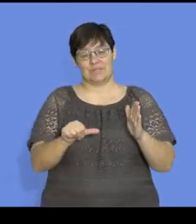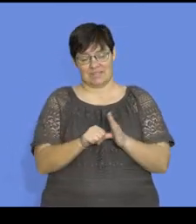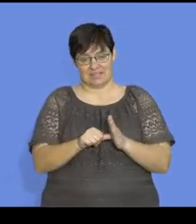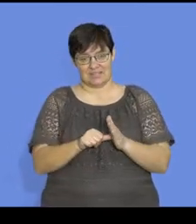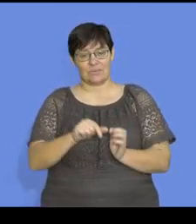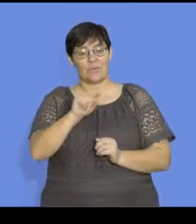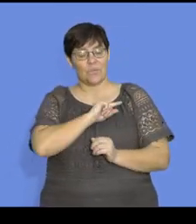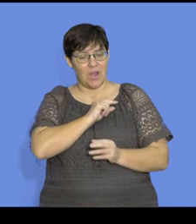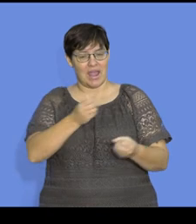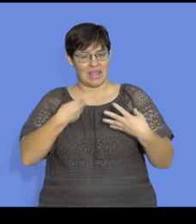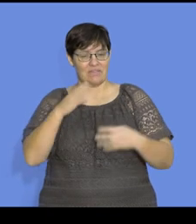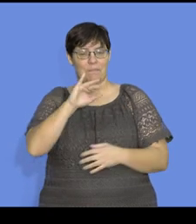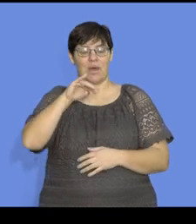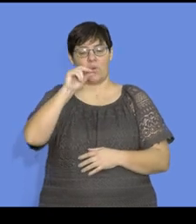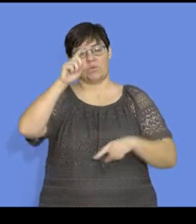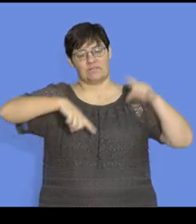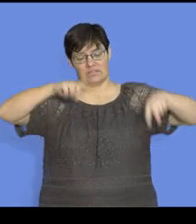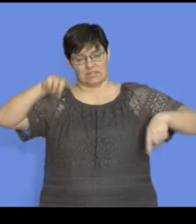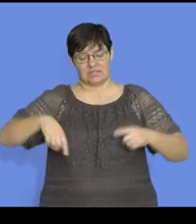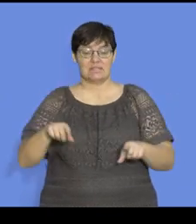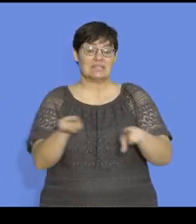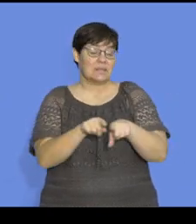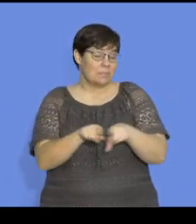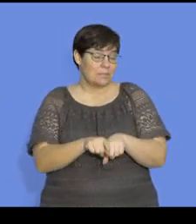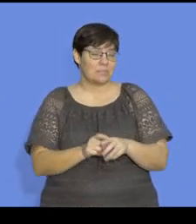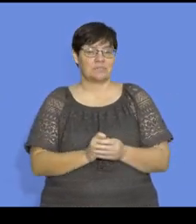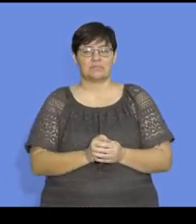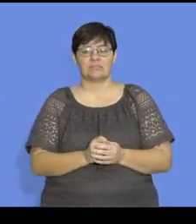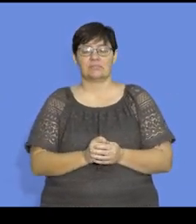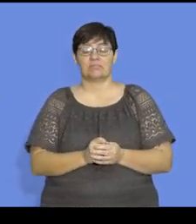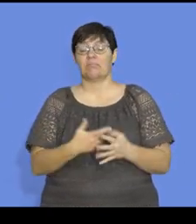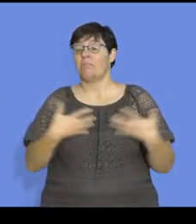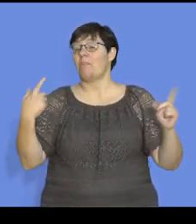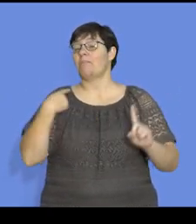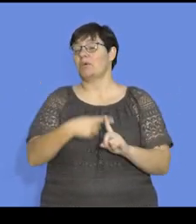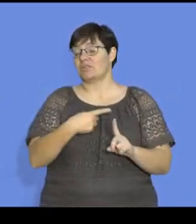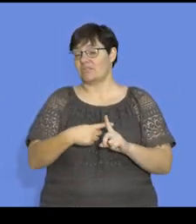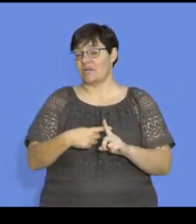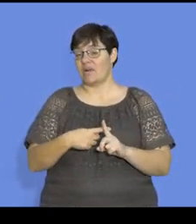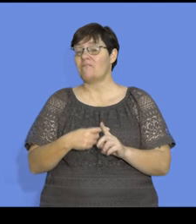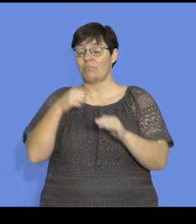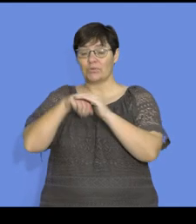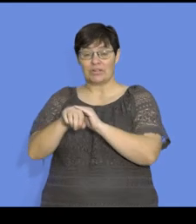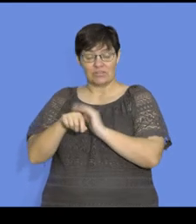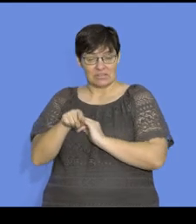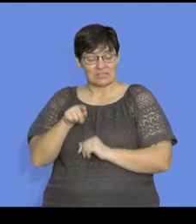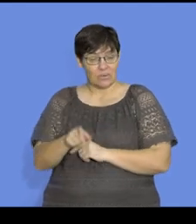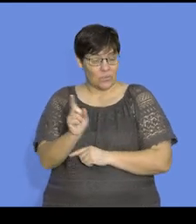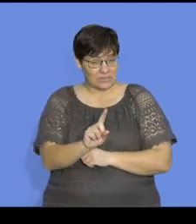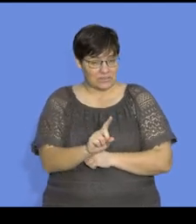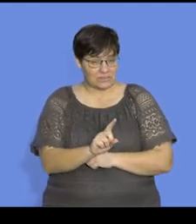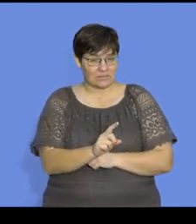us biodiversity. Also, I would say the biggest advantage of sexual reproduction is going to